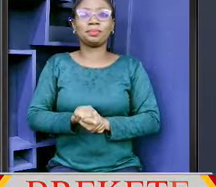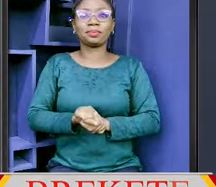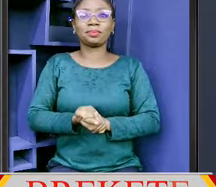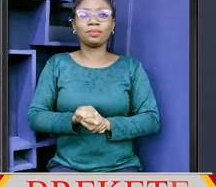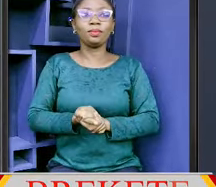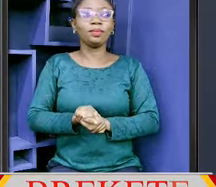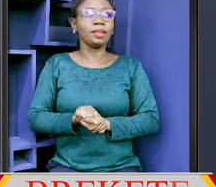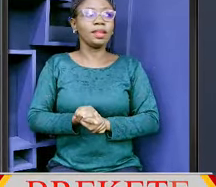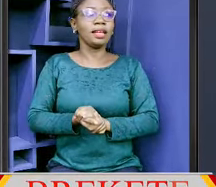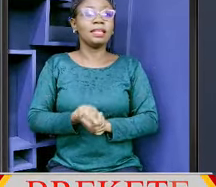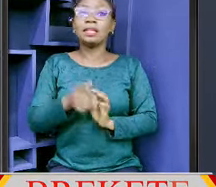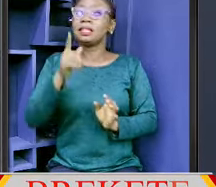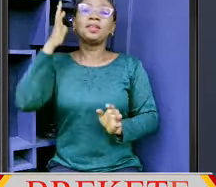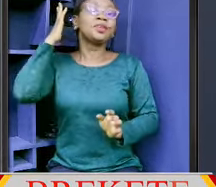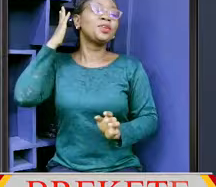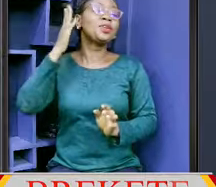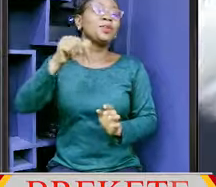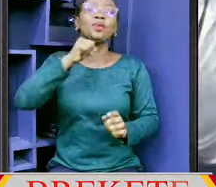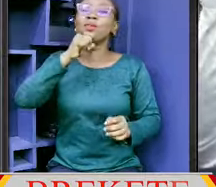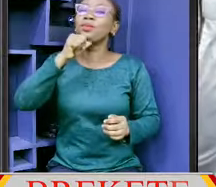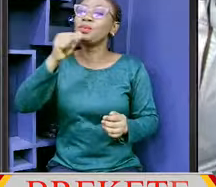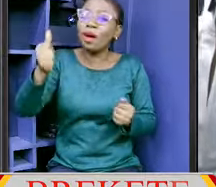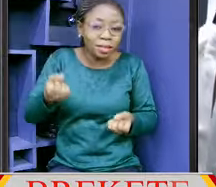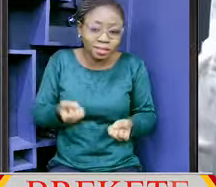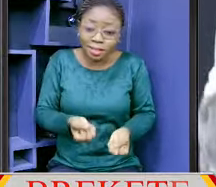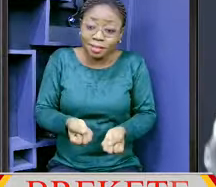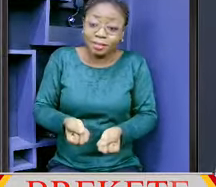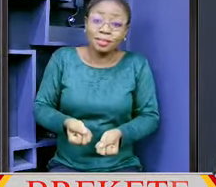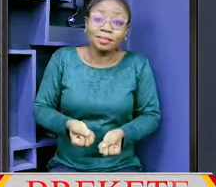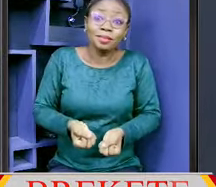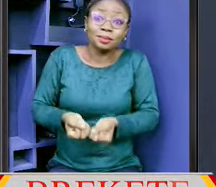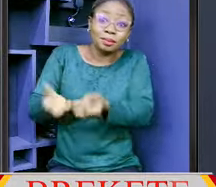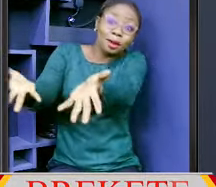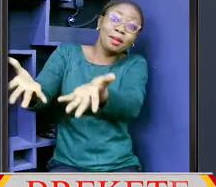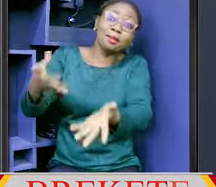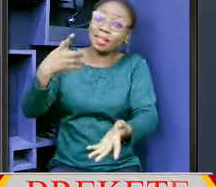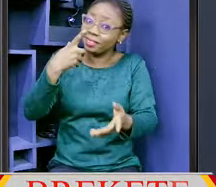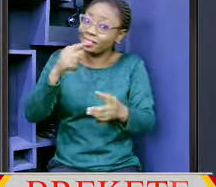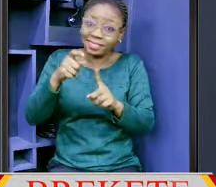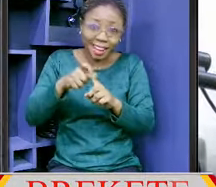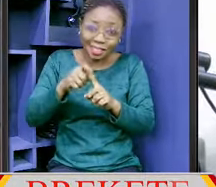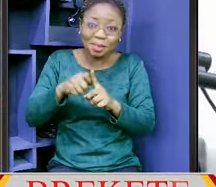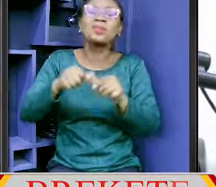You not go throw away the remaining rice. Hunger day, you go swallow the remaining one.